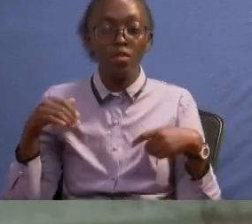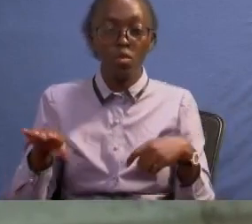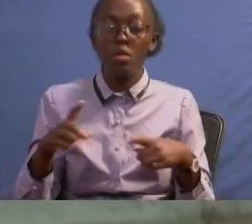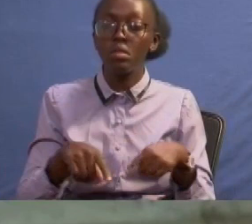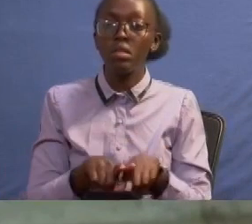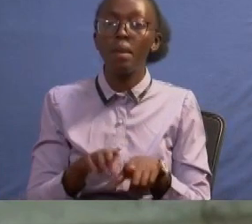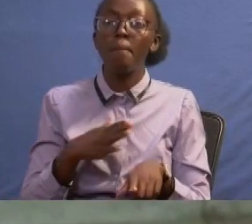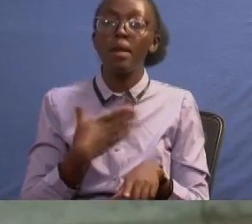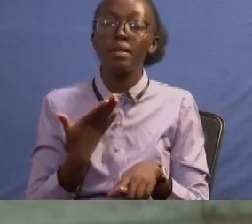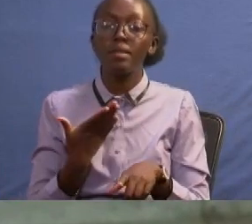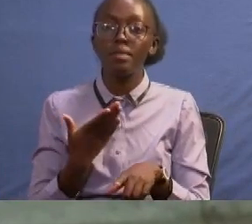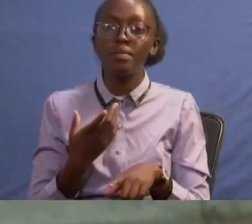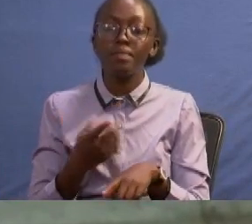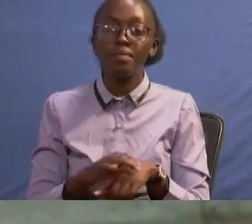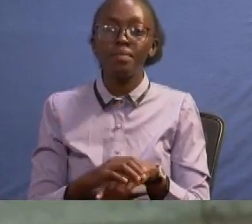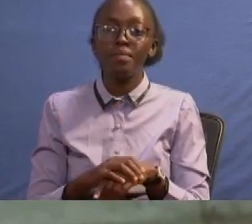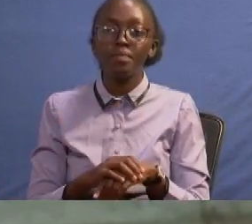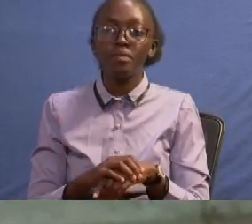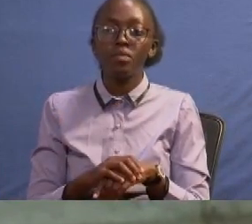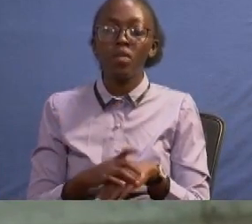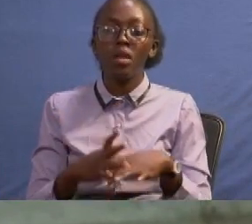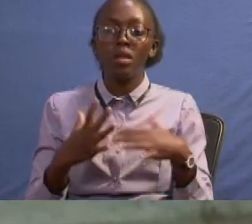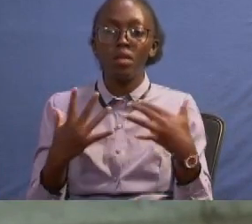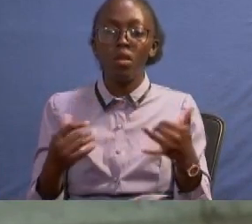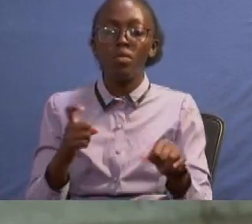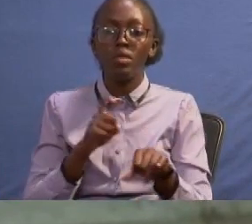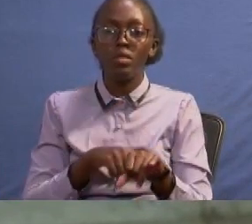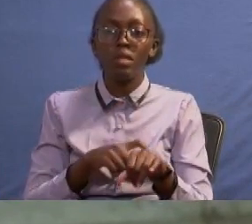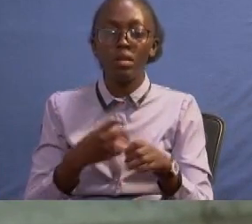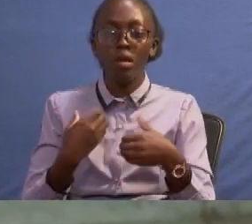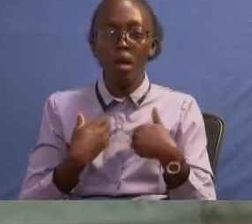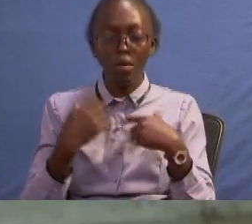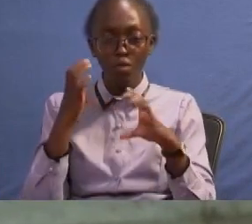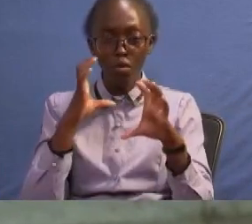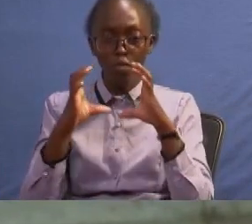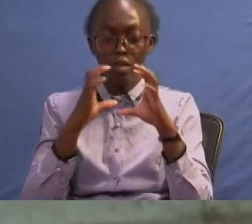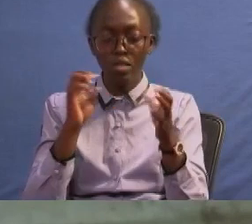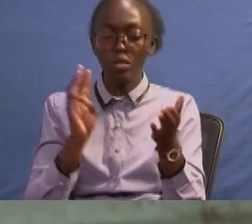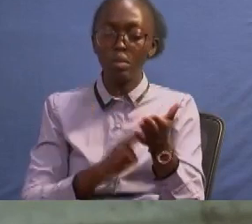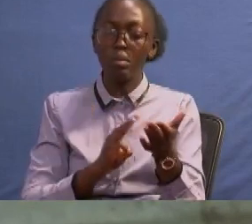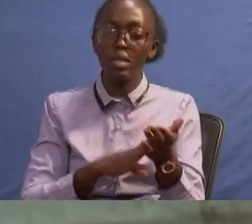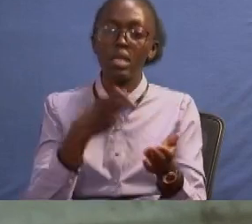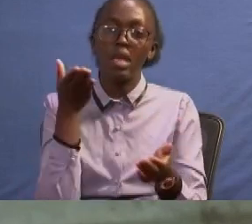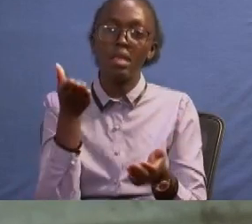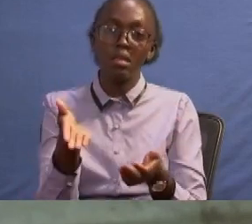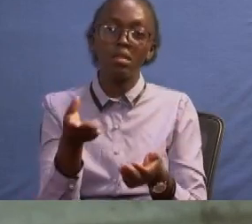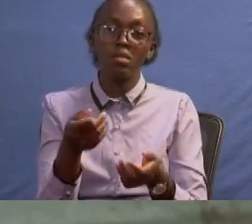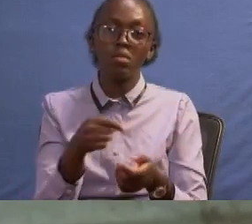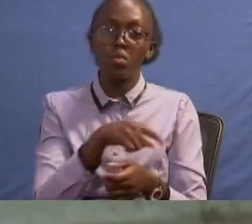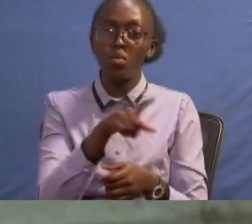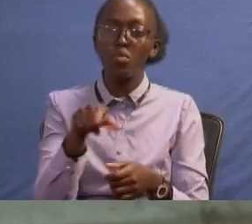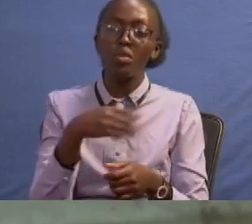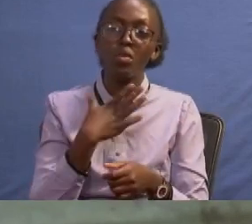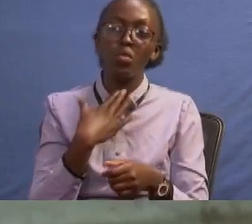I think it is time we have a conversation concerning this matter, because we do not want to